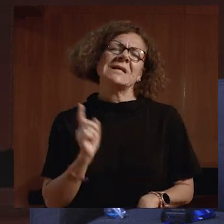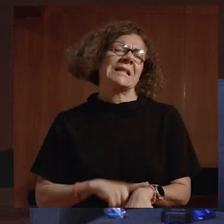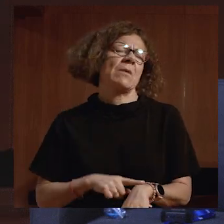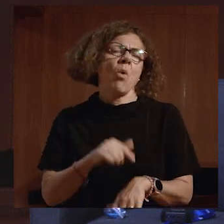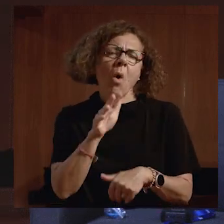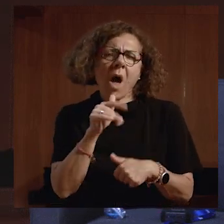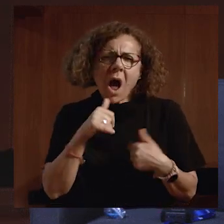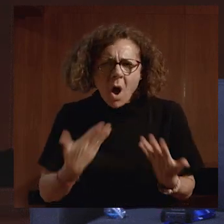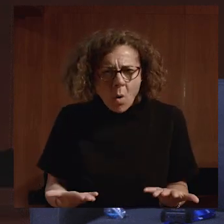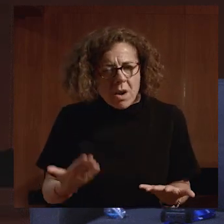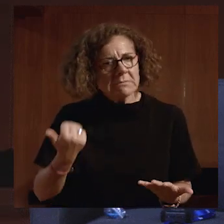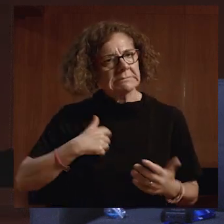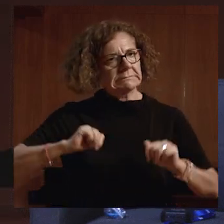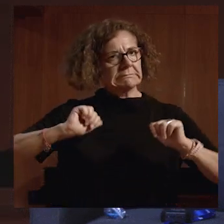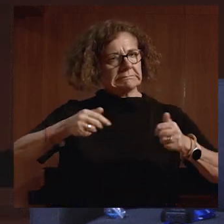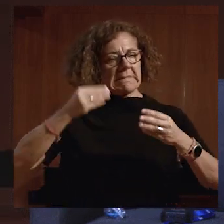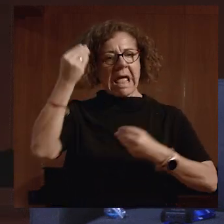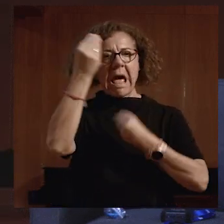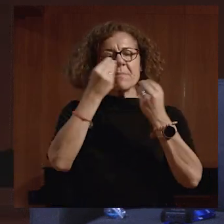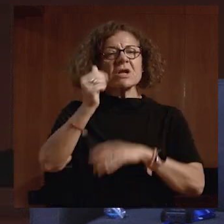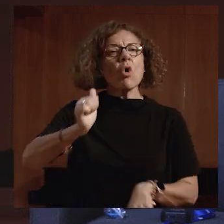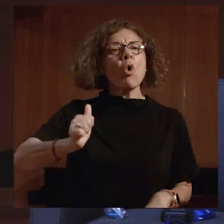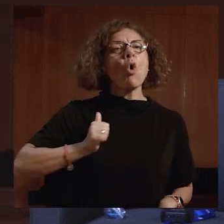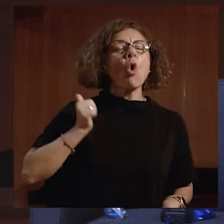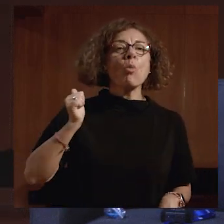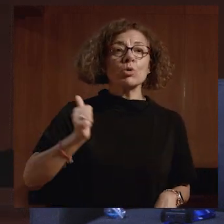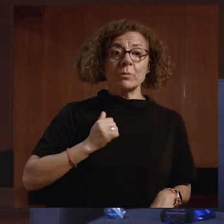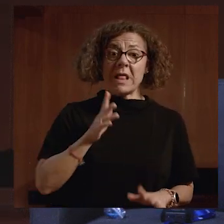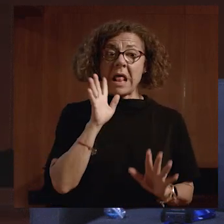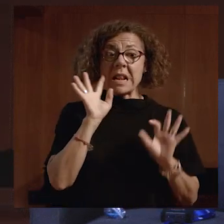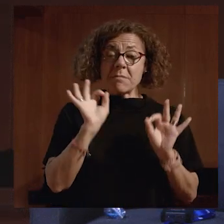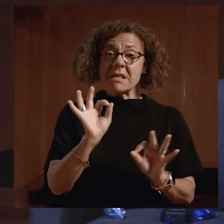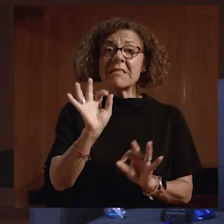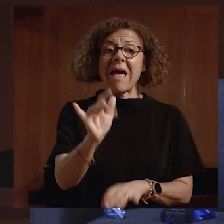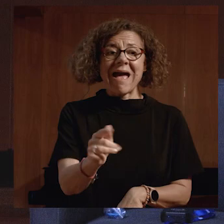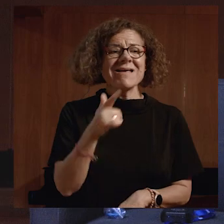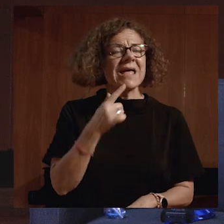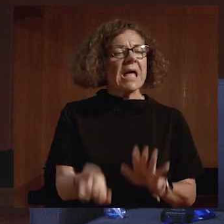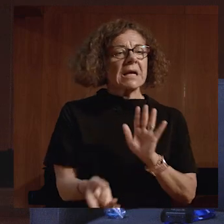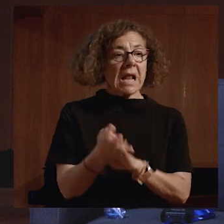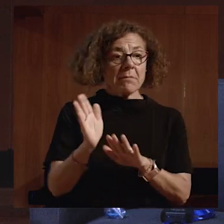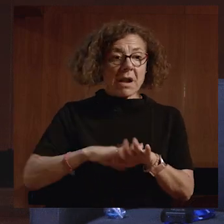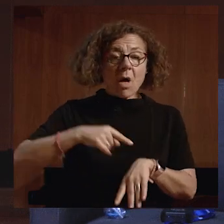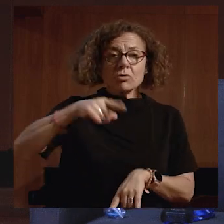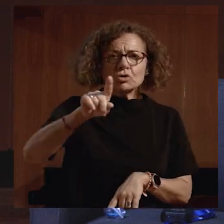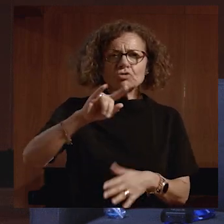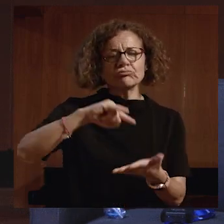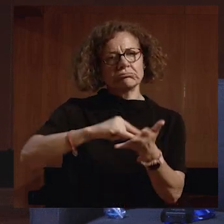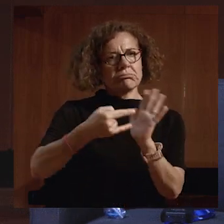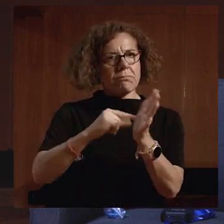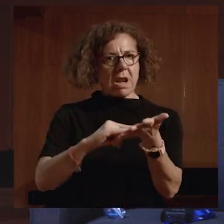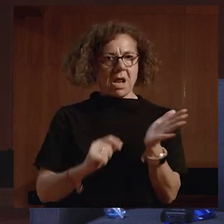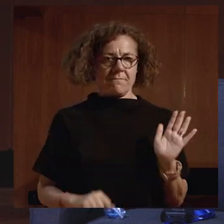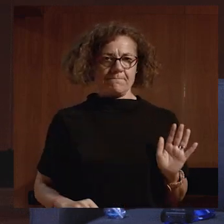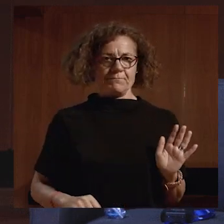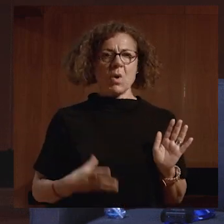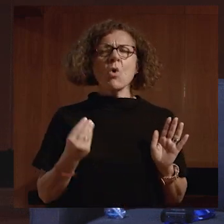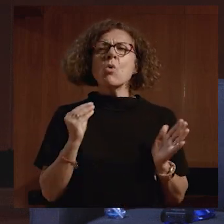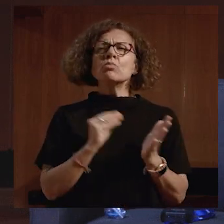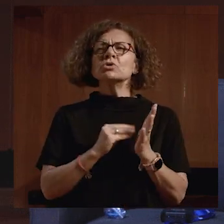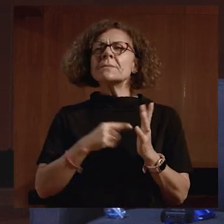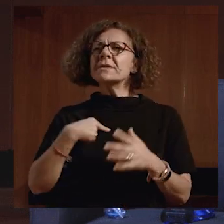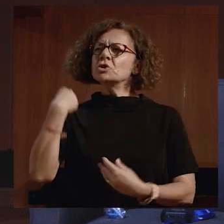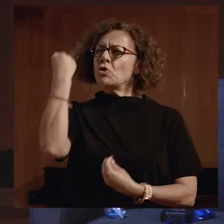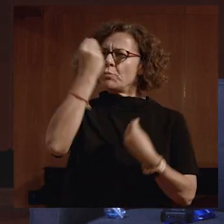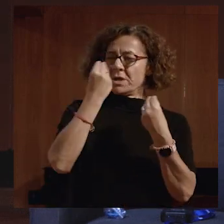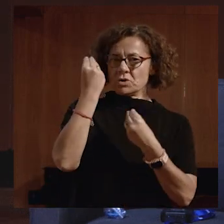the opportunities that are out there and create a plan for yourself. I often think, when I was talking about the biography, the